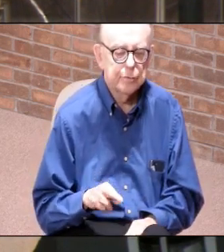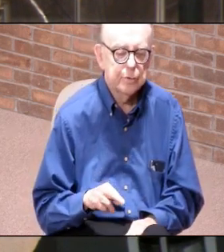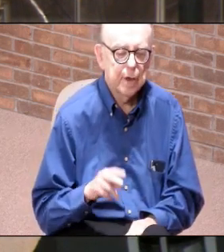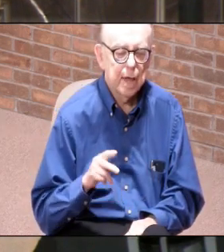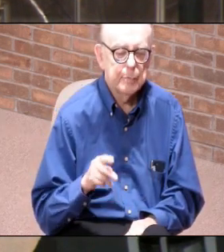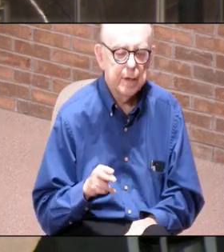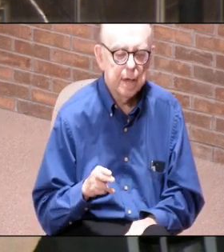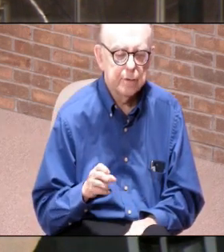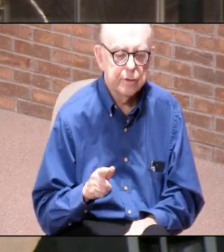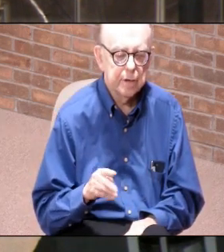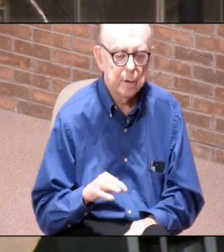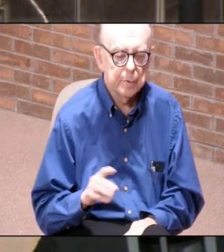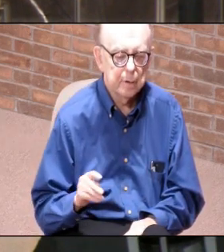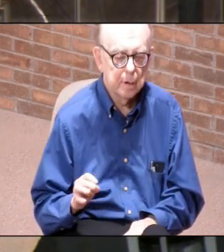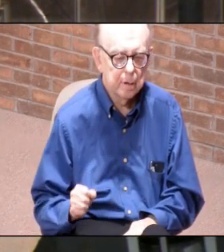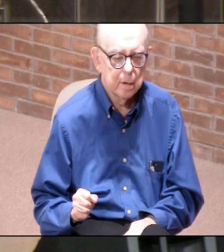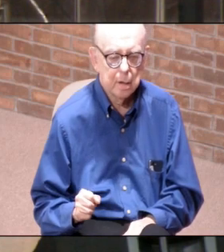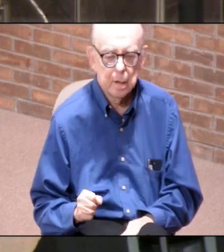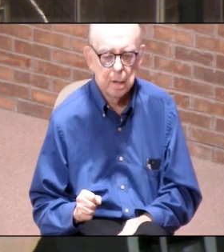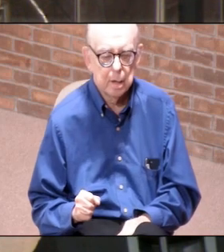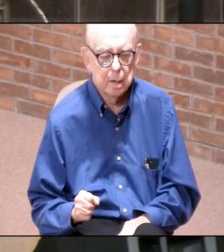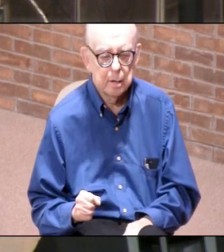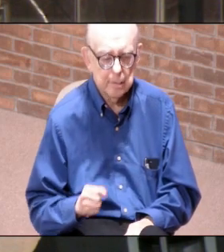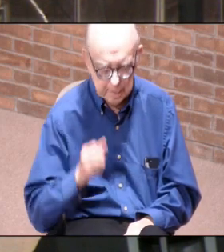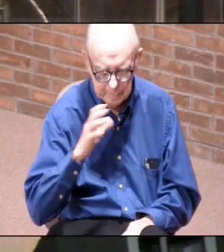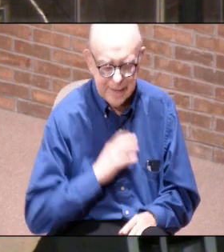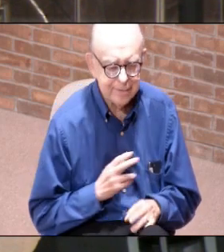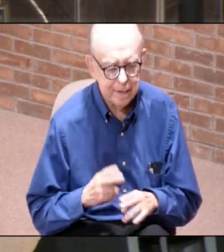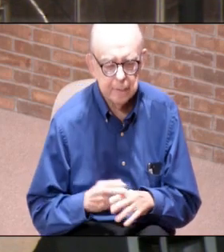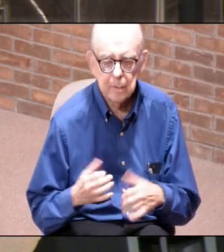Mr. Phelps. What was the guy that played him?